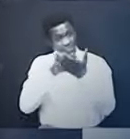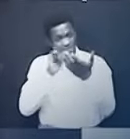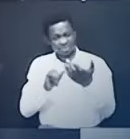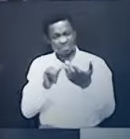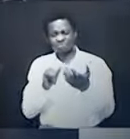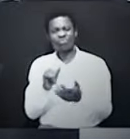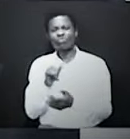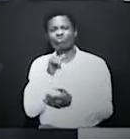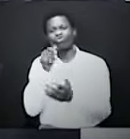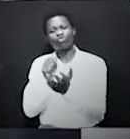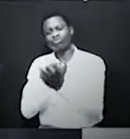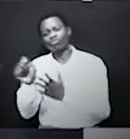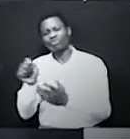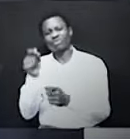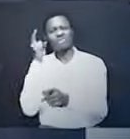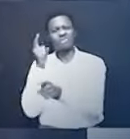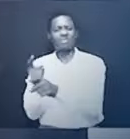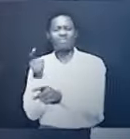It